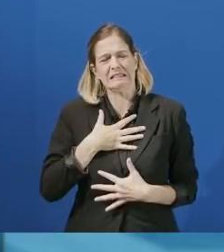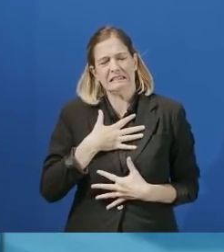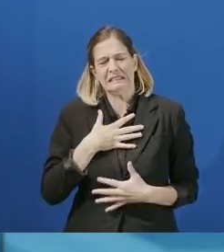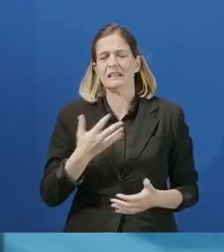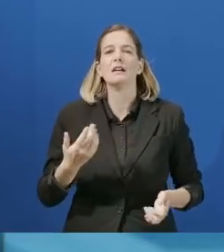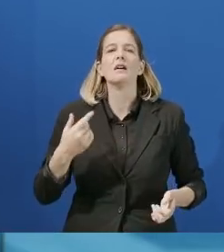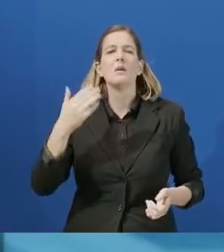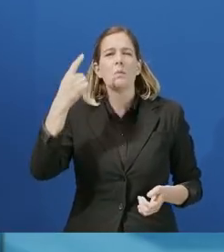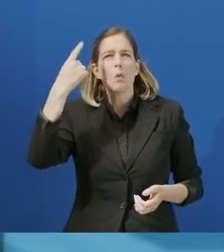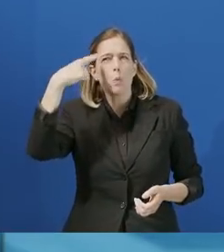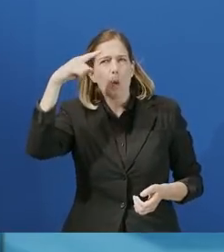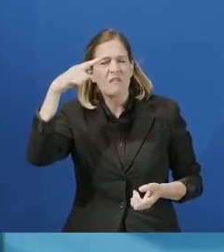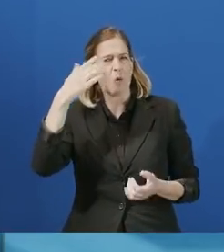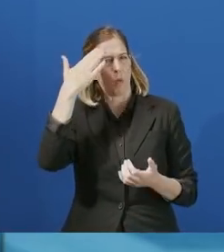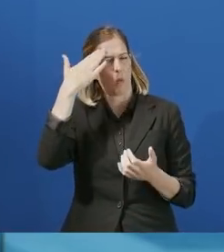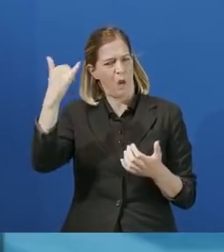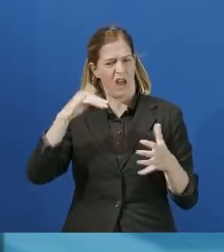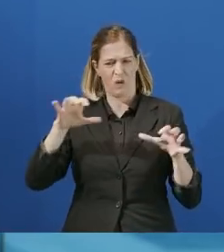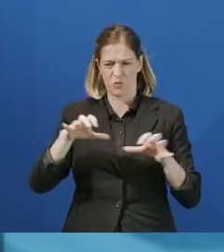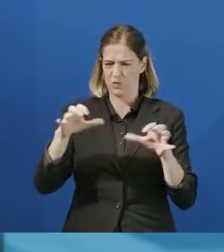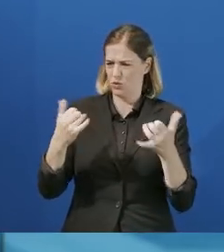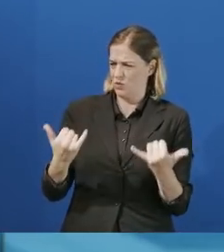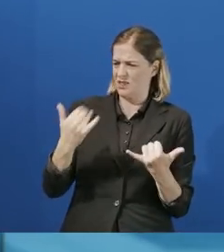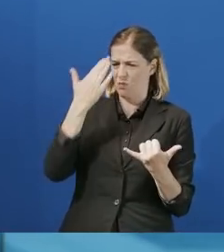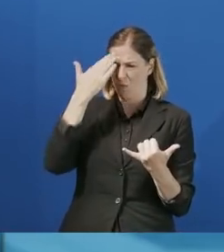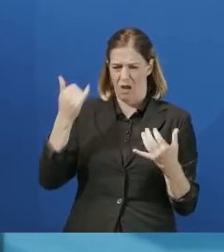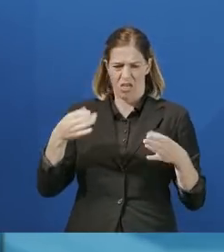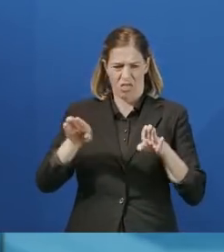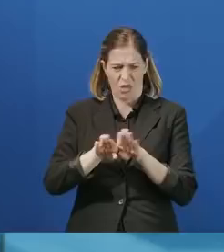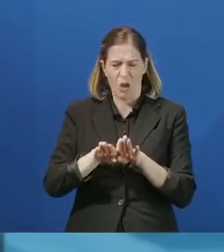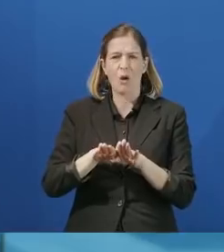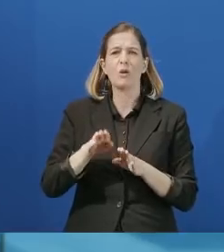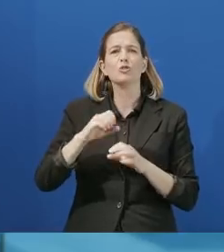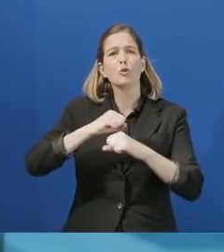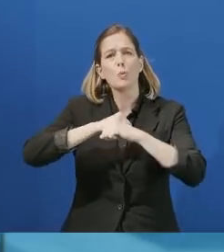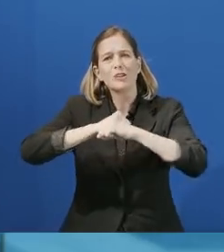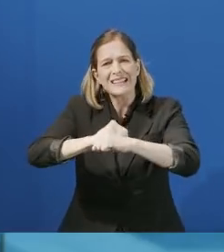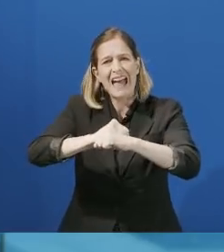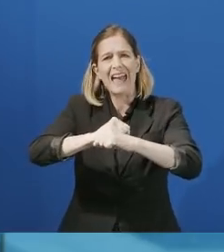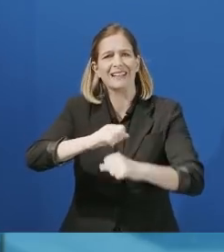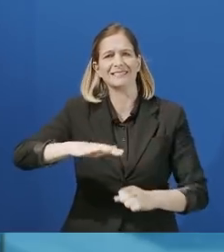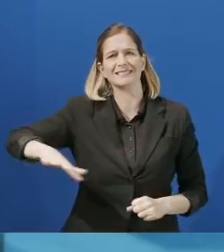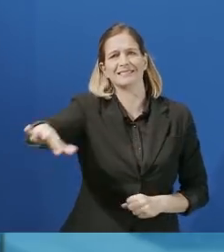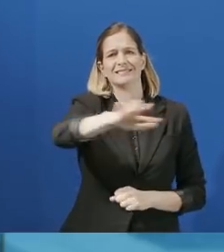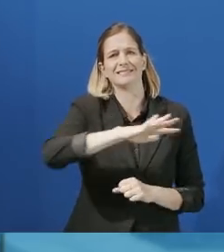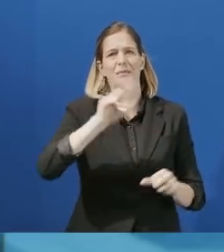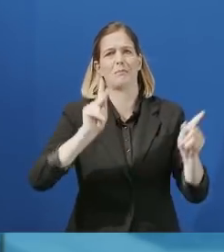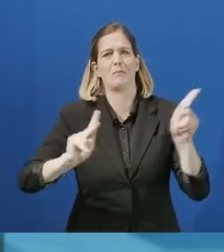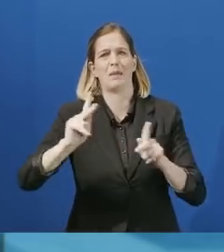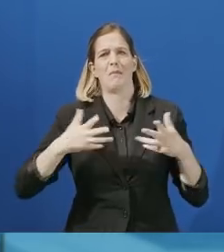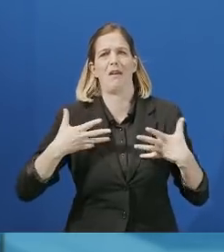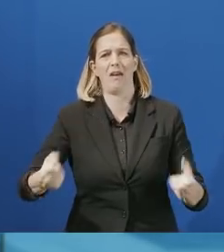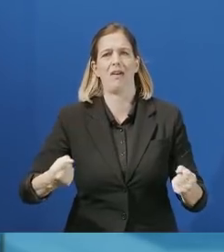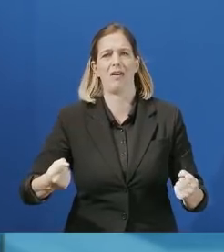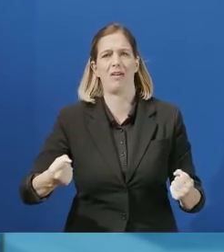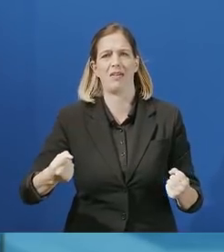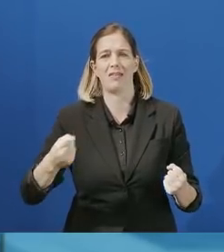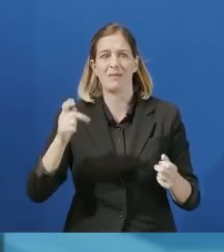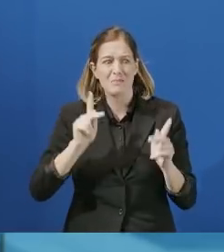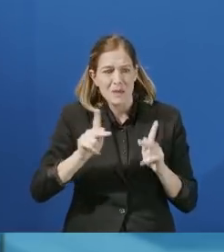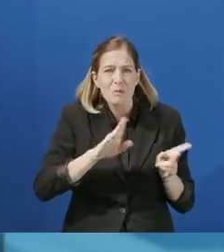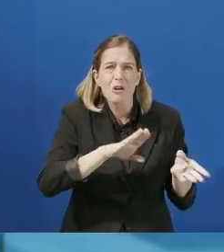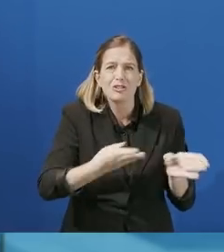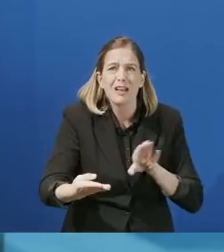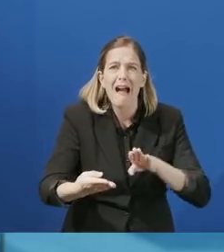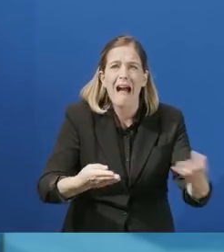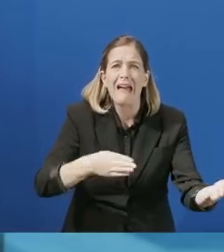have people that are dying that have contracted COVID-19. We've been able to reduce that number. We've been able to slow the spread. We're